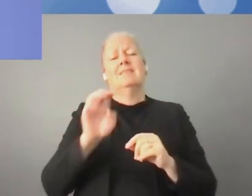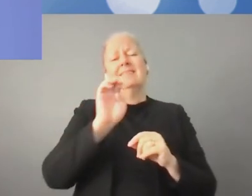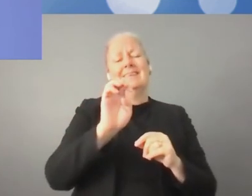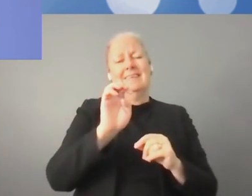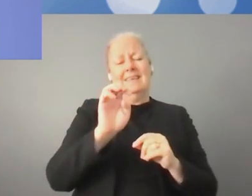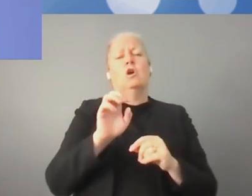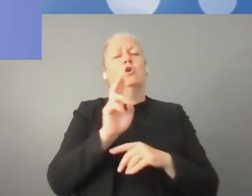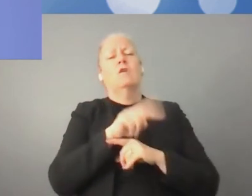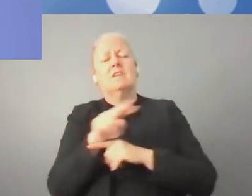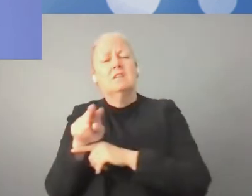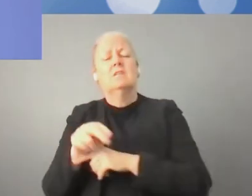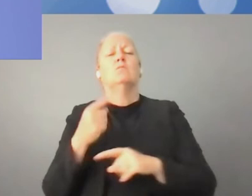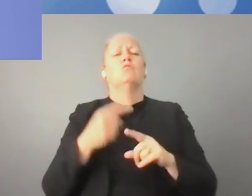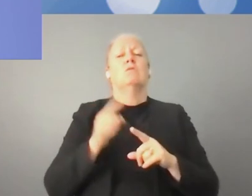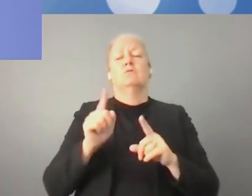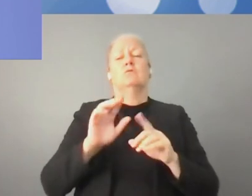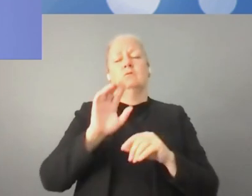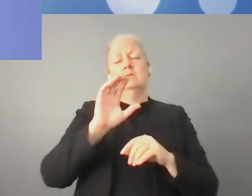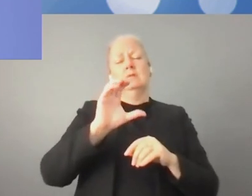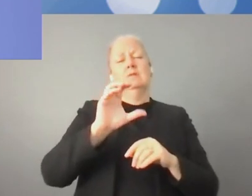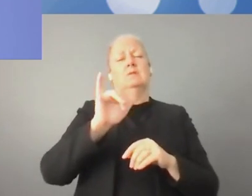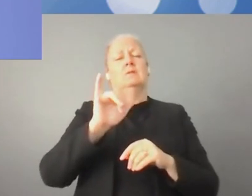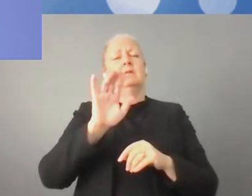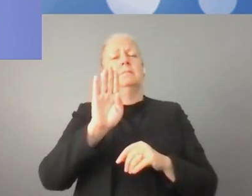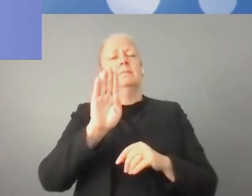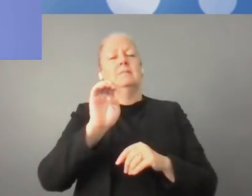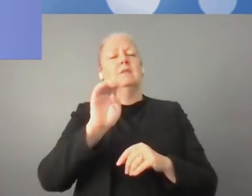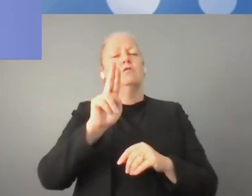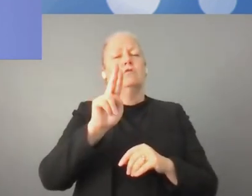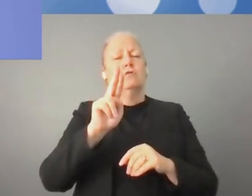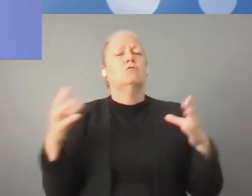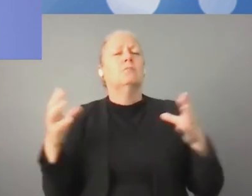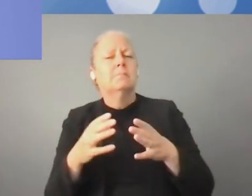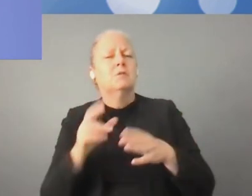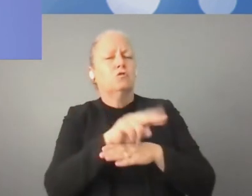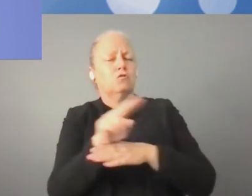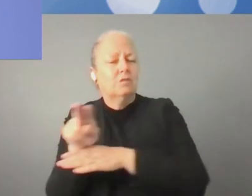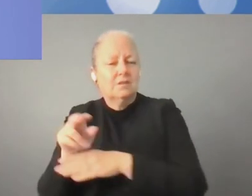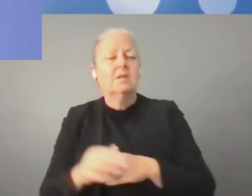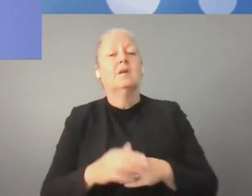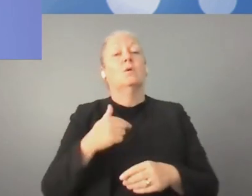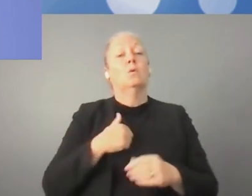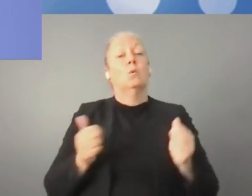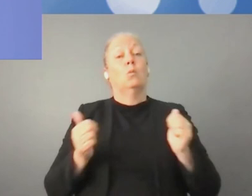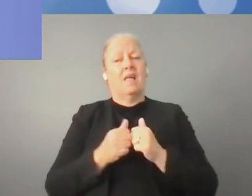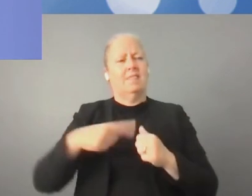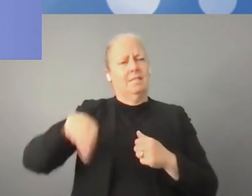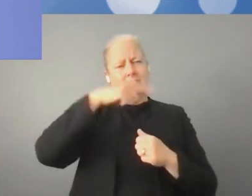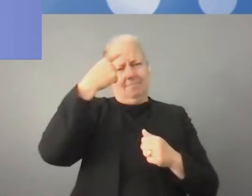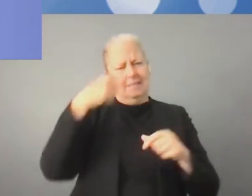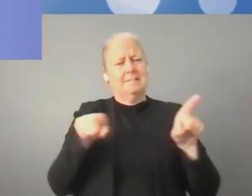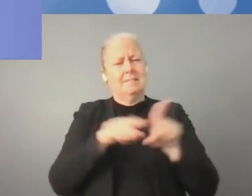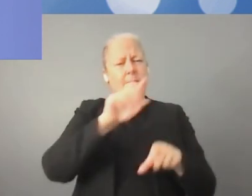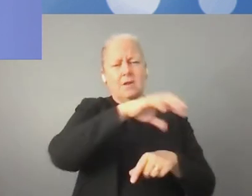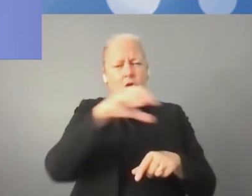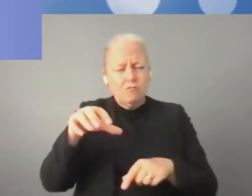security groups and lastly and more broadly we will together with like-minded countries advocate principles of